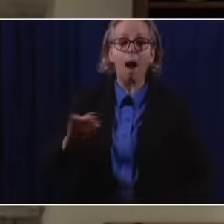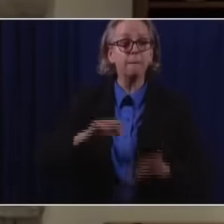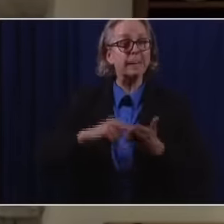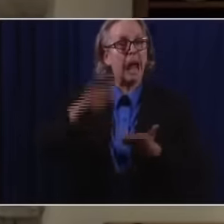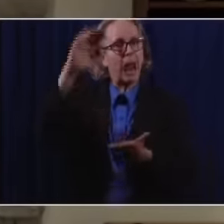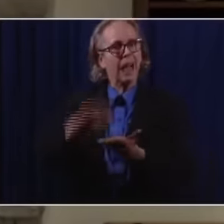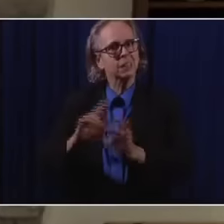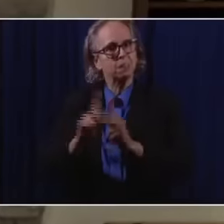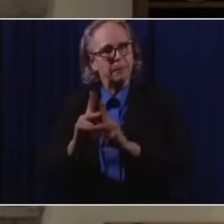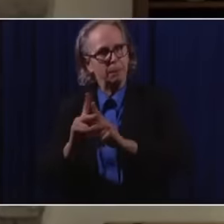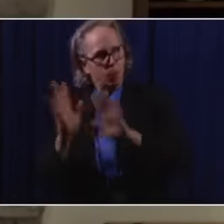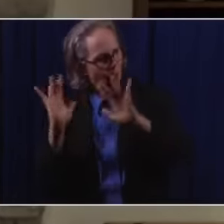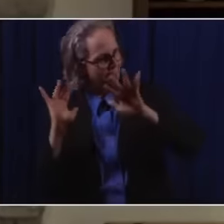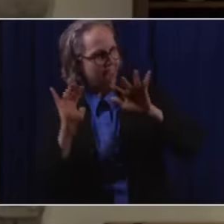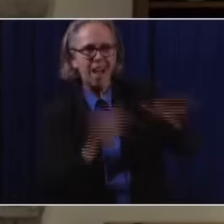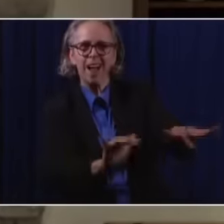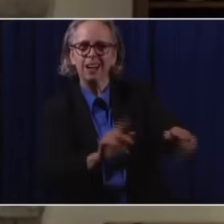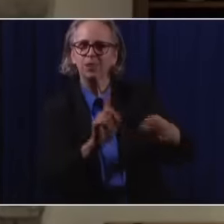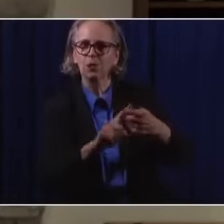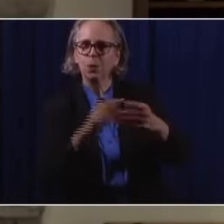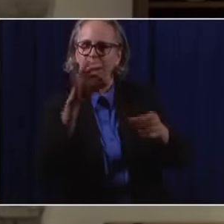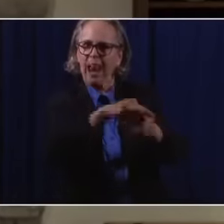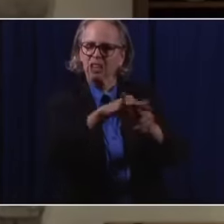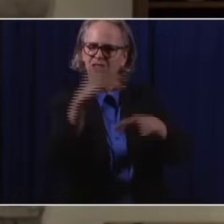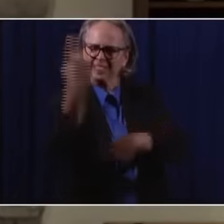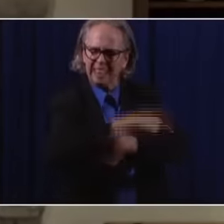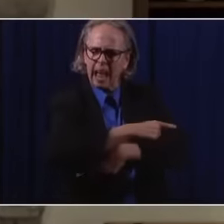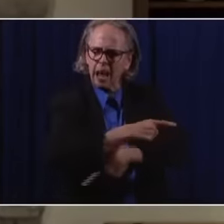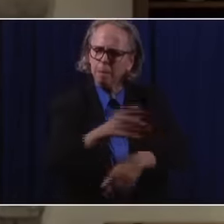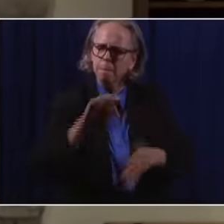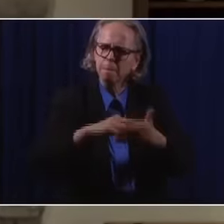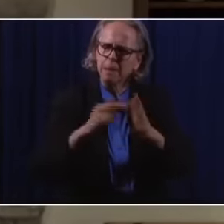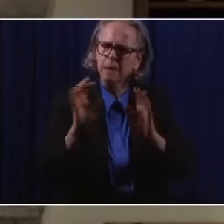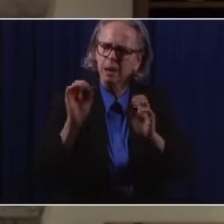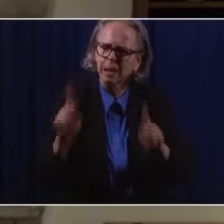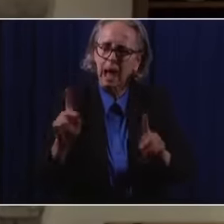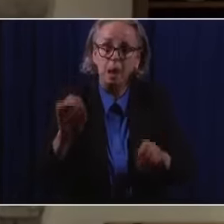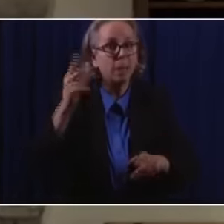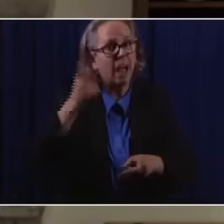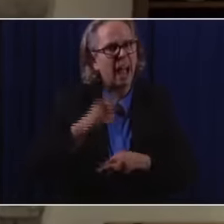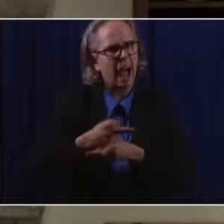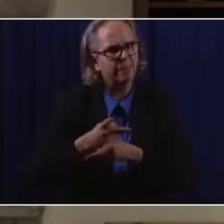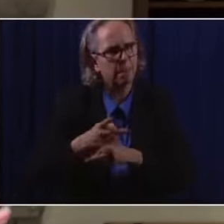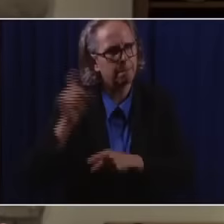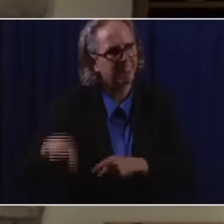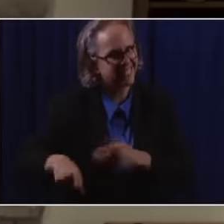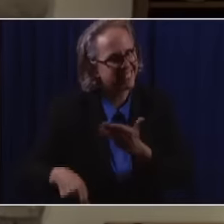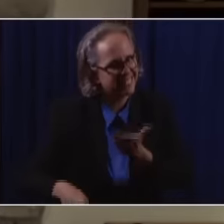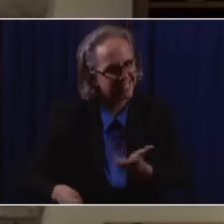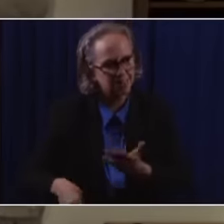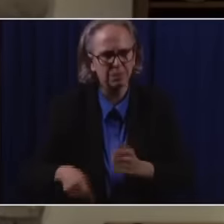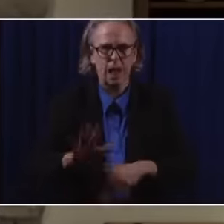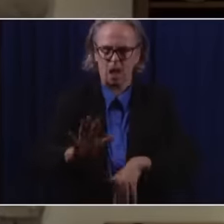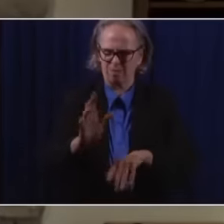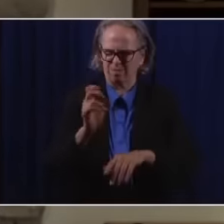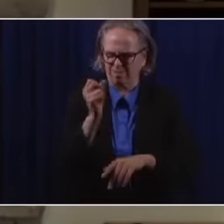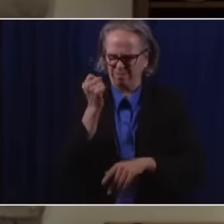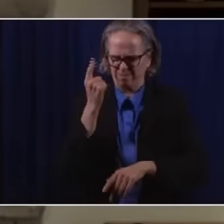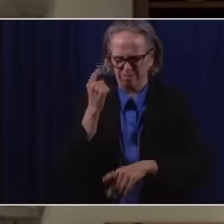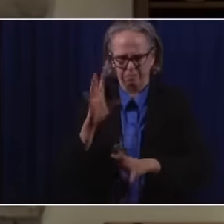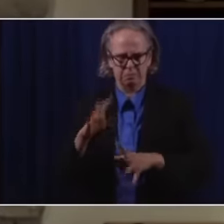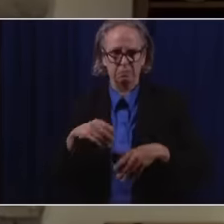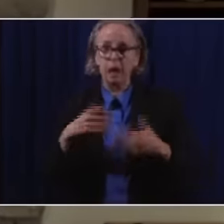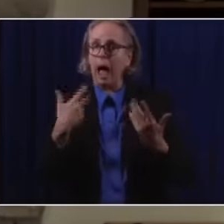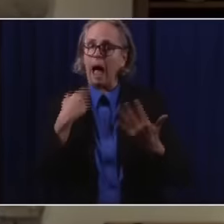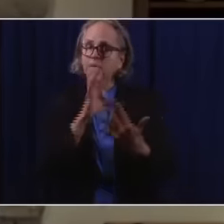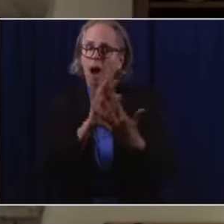be careful. They need, if they have ample opportunity to vote before, they can do it by absentee ballot. They can go to the